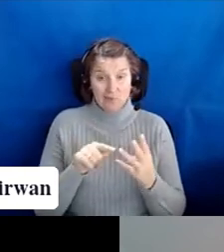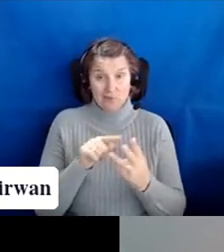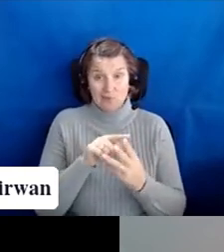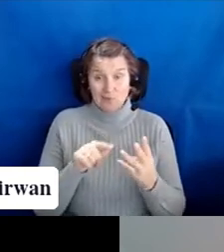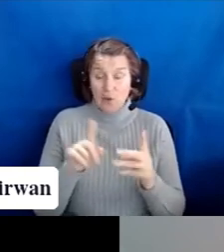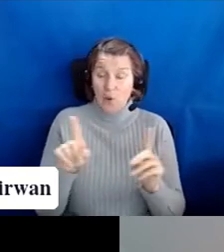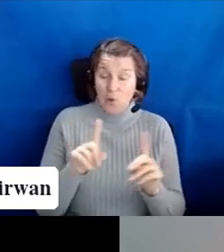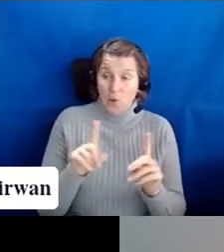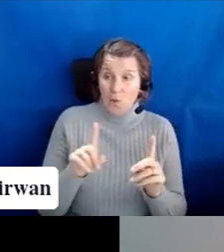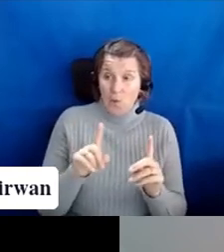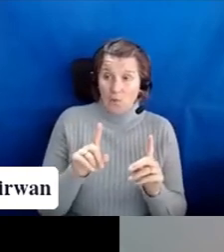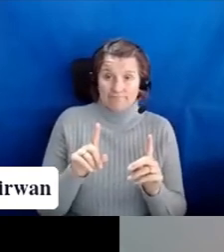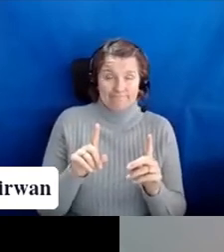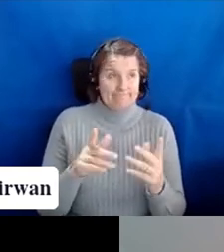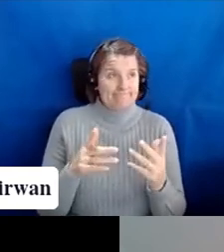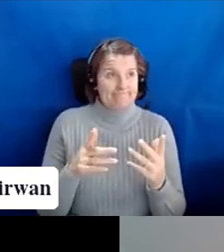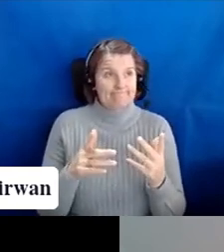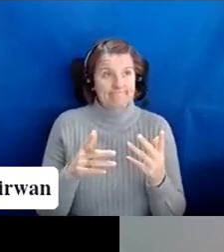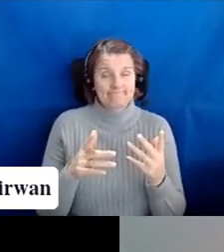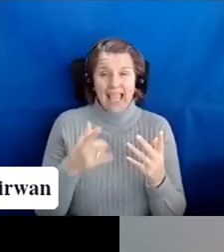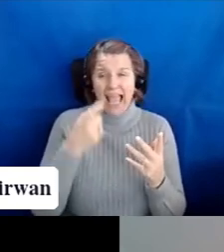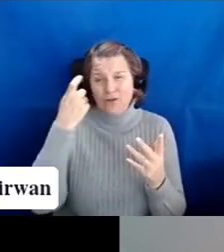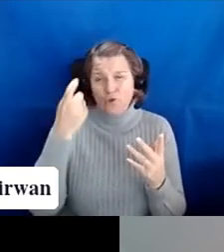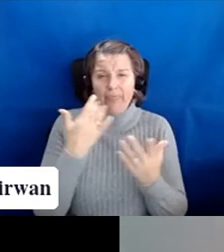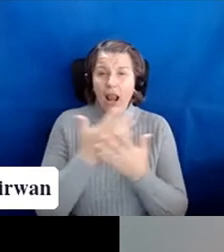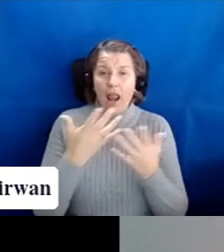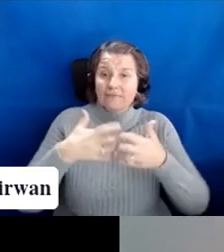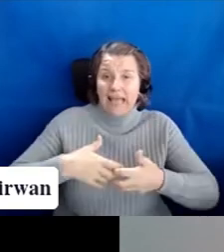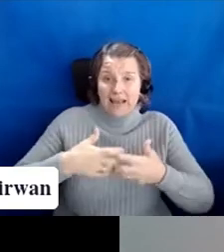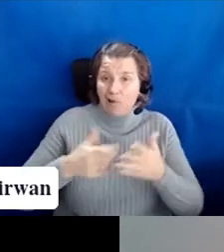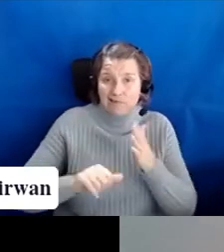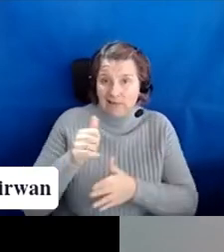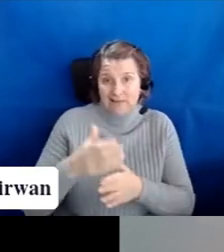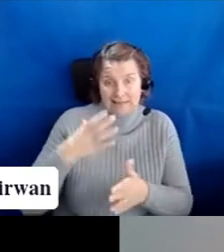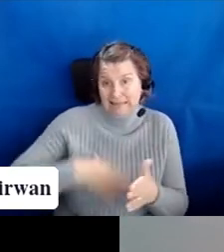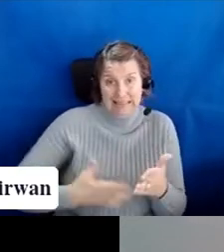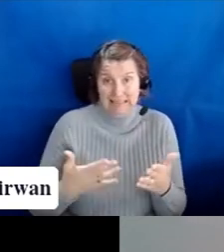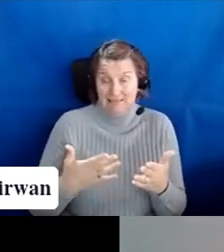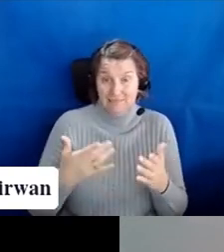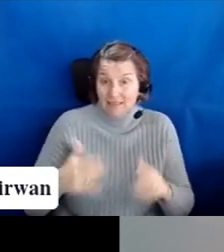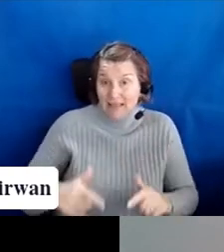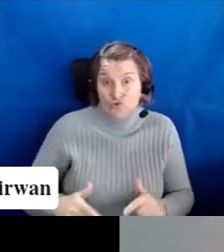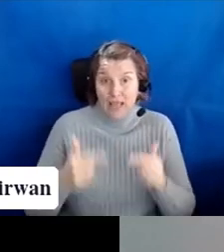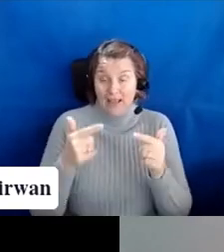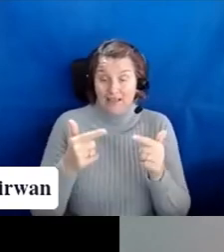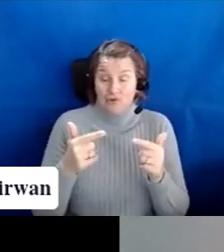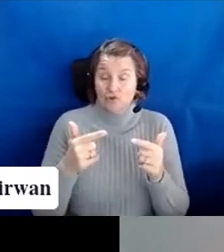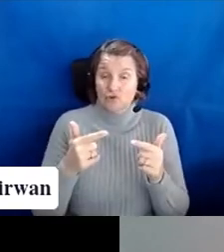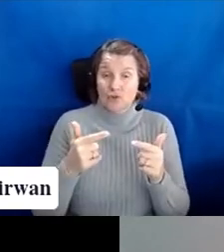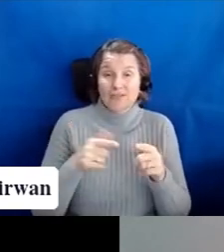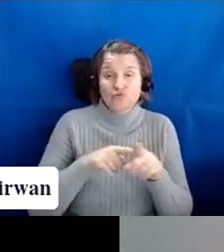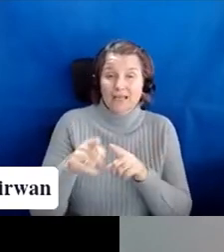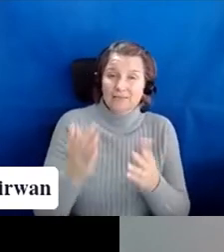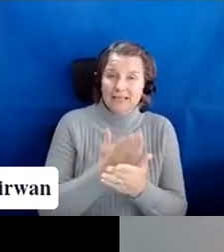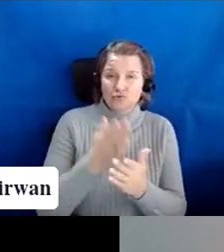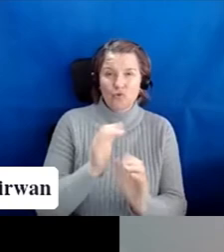what you know, I don't think there is a lot of technical skills needed, and the challenge is getting, you know, employers to